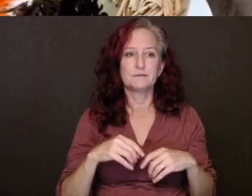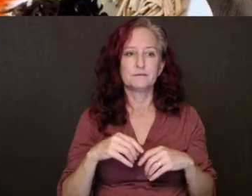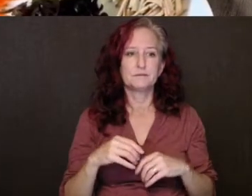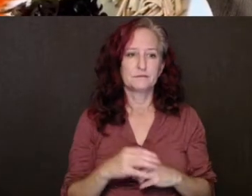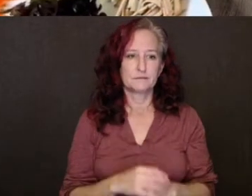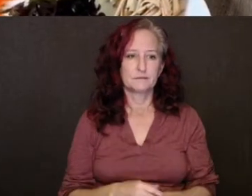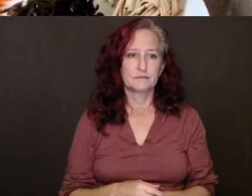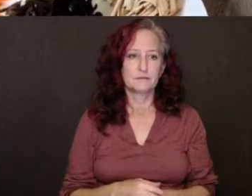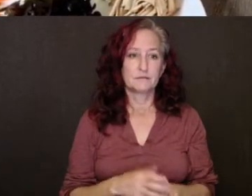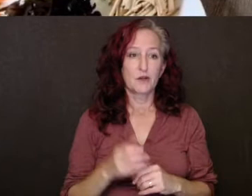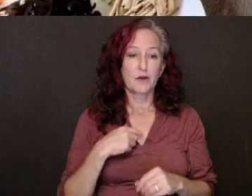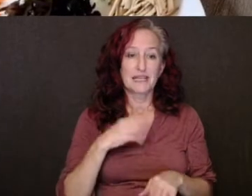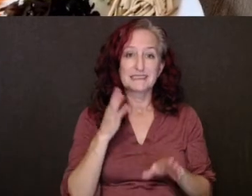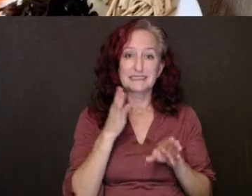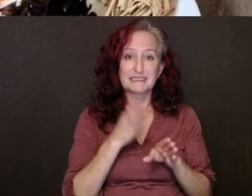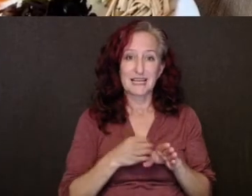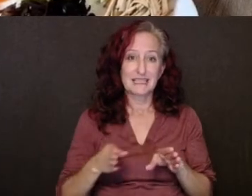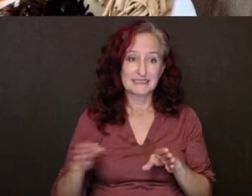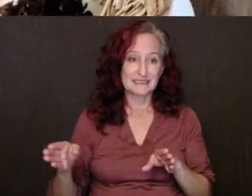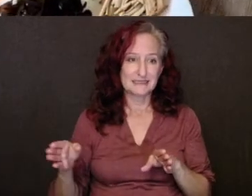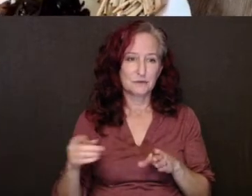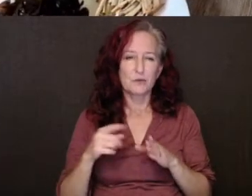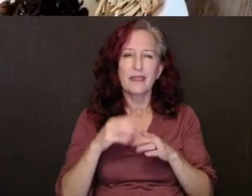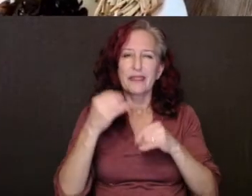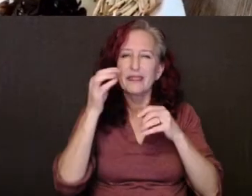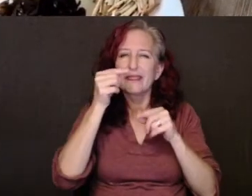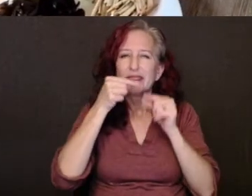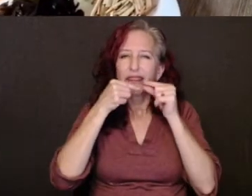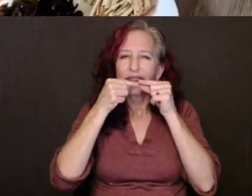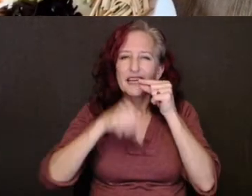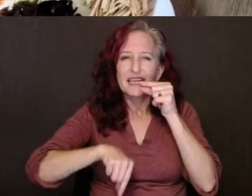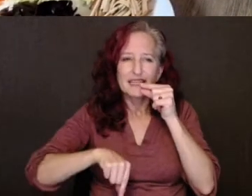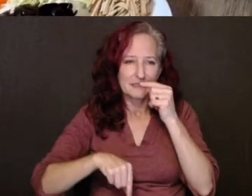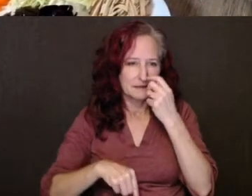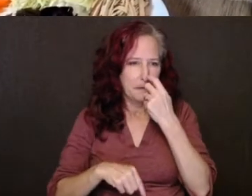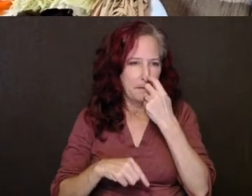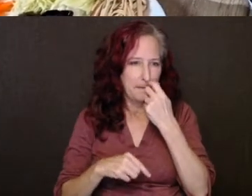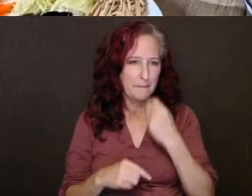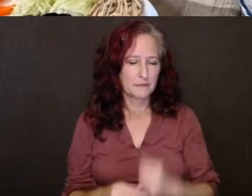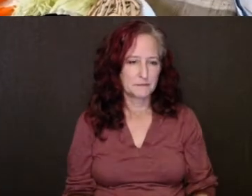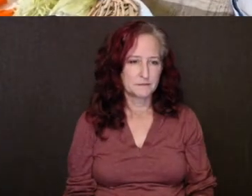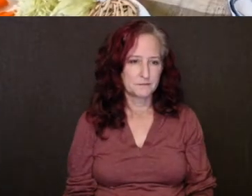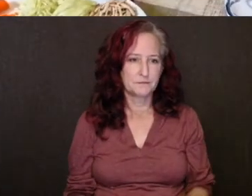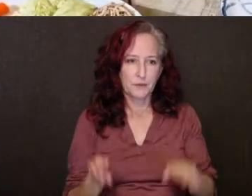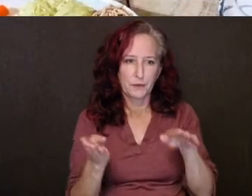you can buy this marinated pressed bean curd in Asian store. Once you